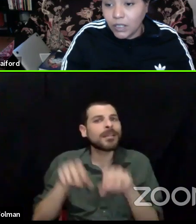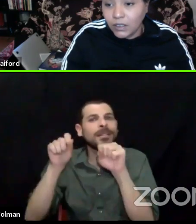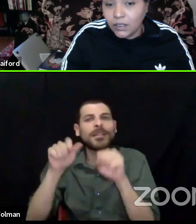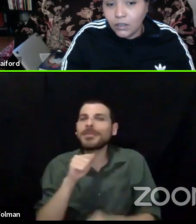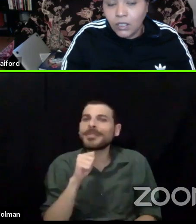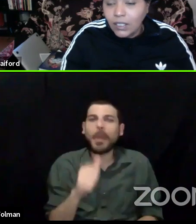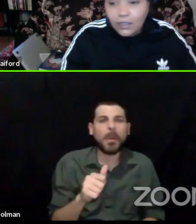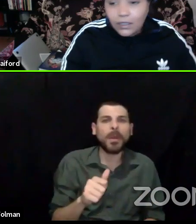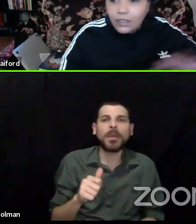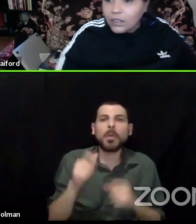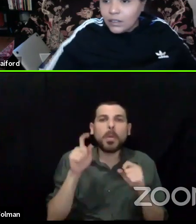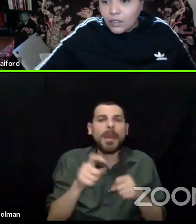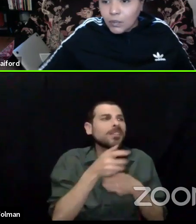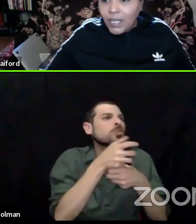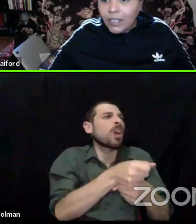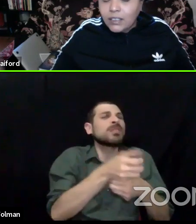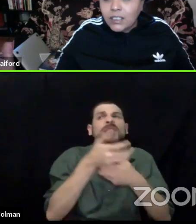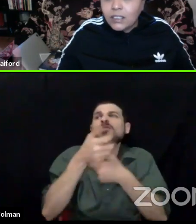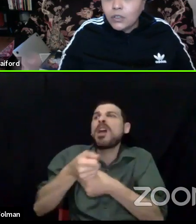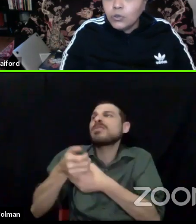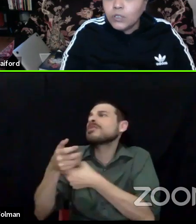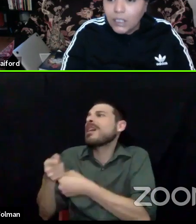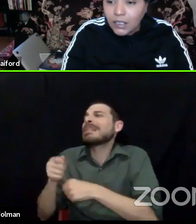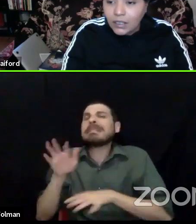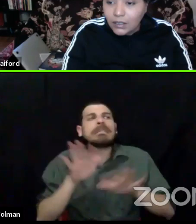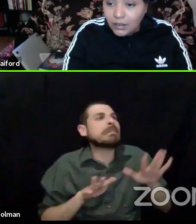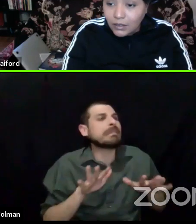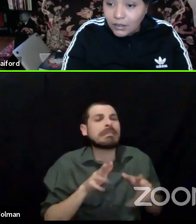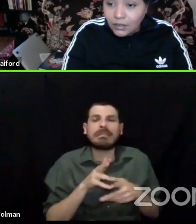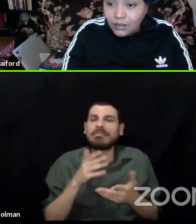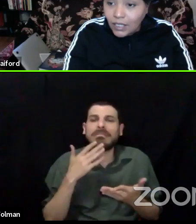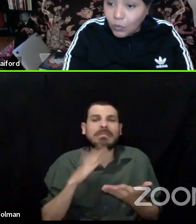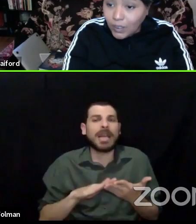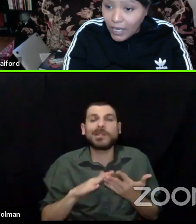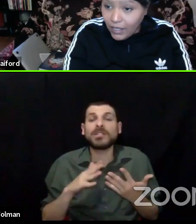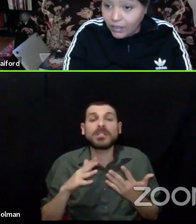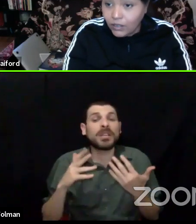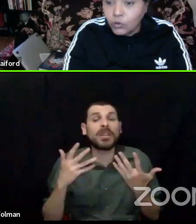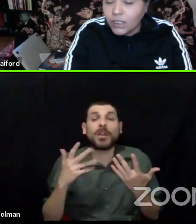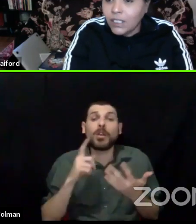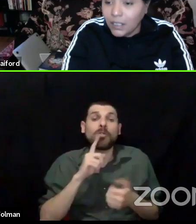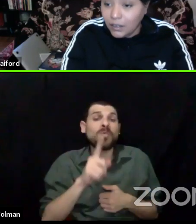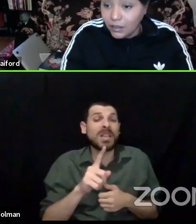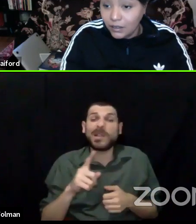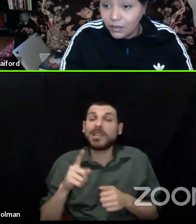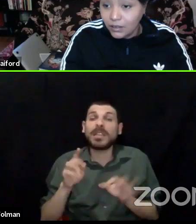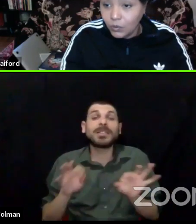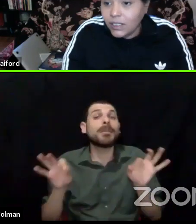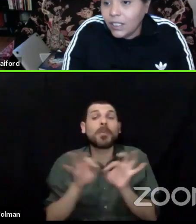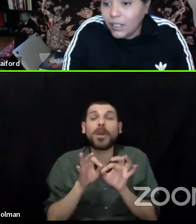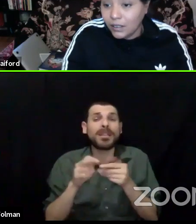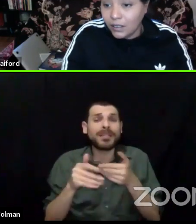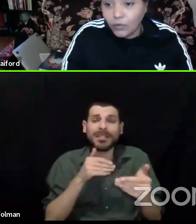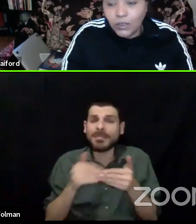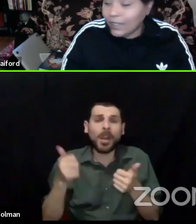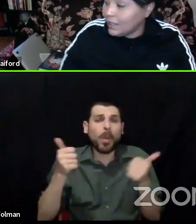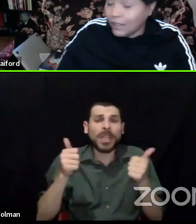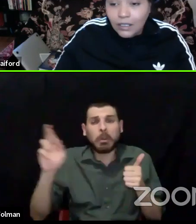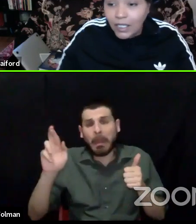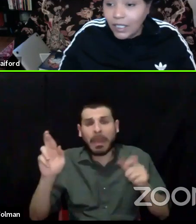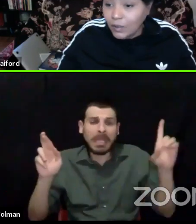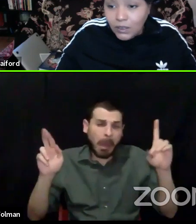in the process. So there ain't a good or a bad, it's just who's gonna take away the bag and who's in it, what's in it. If you're